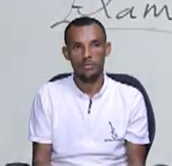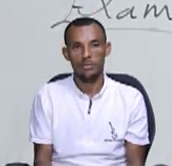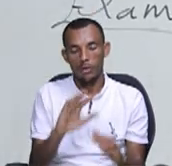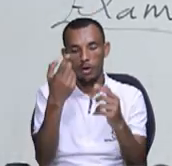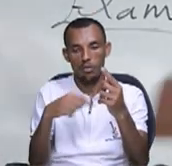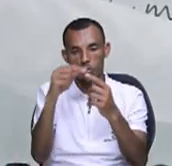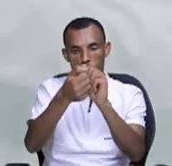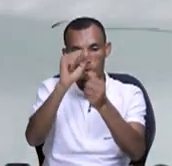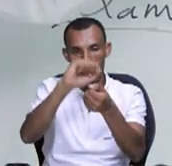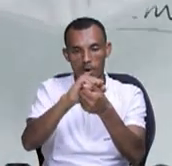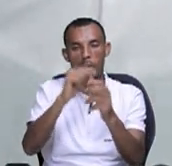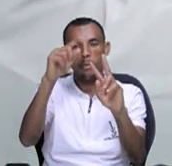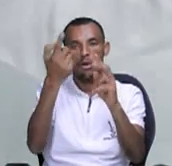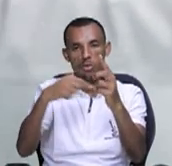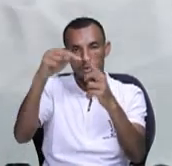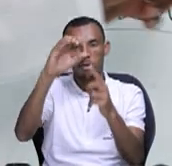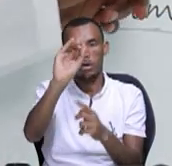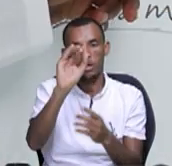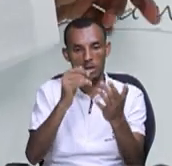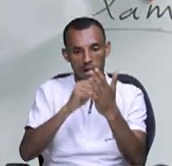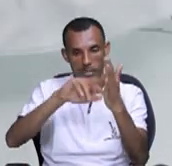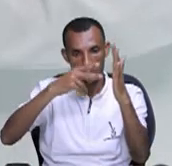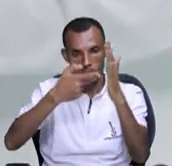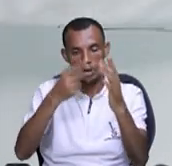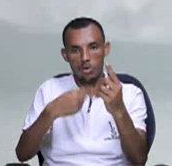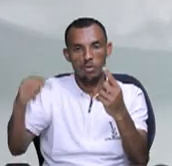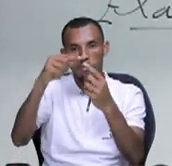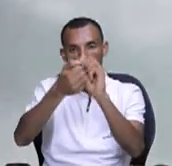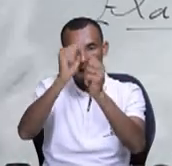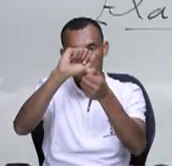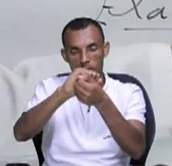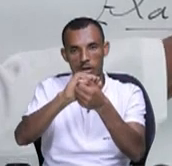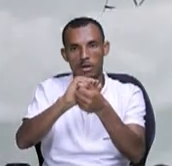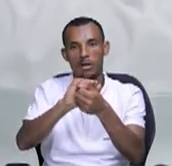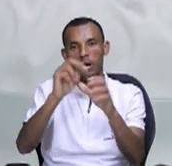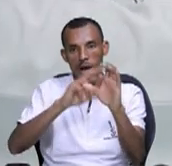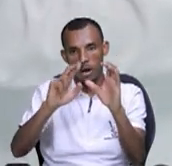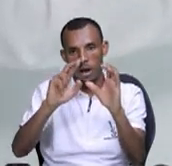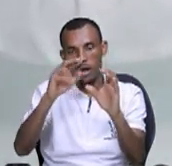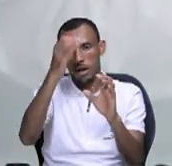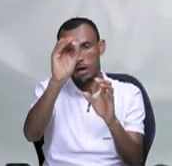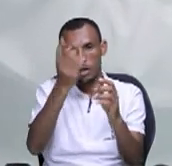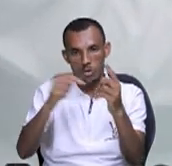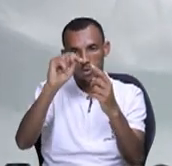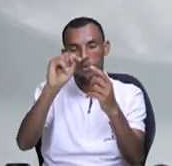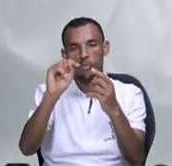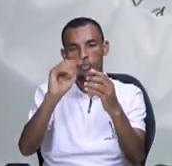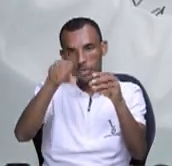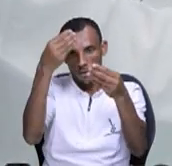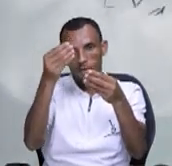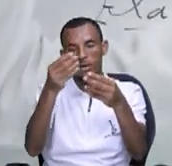How to convert this pi into degree measure? This means to convert radian to degree multiplied by a given radian